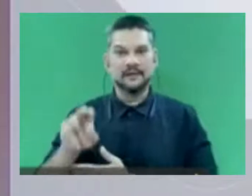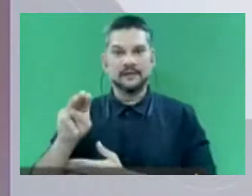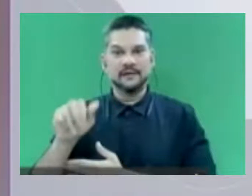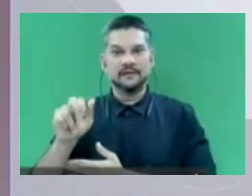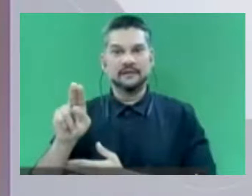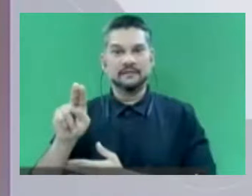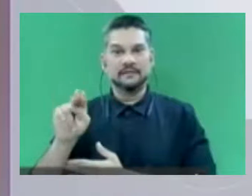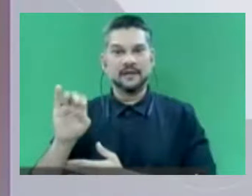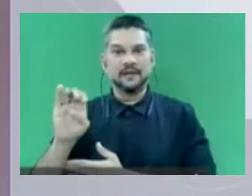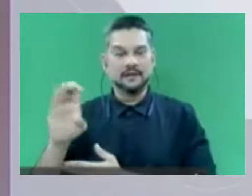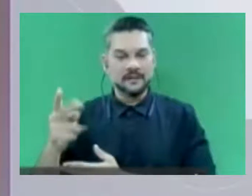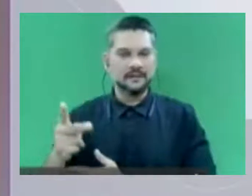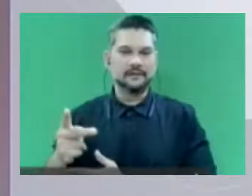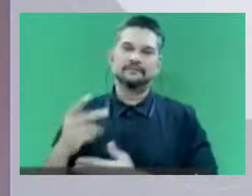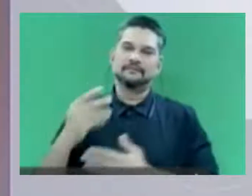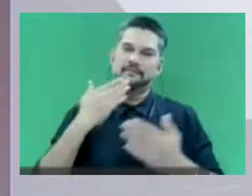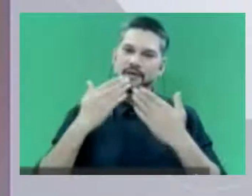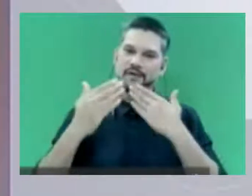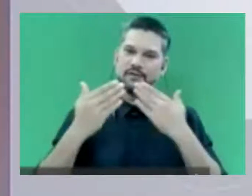panel.